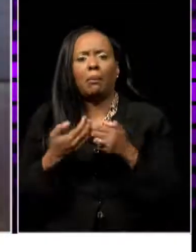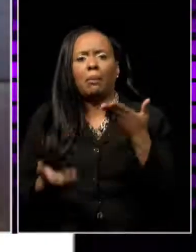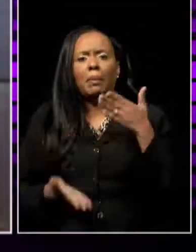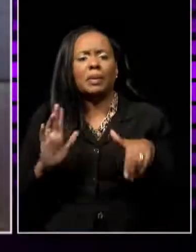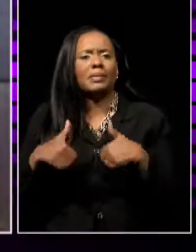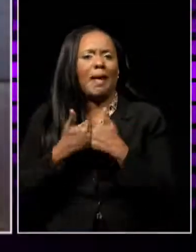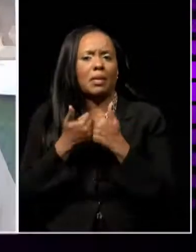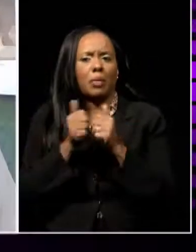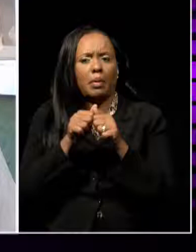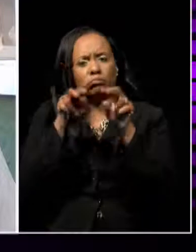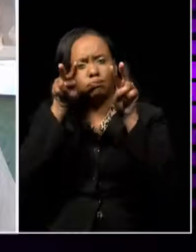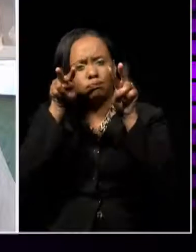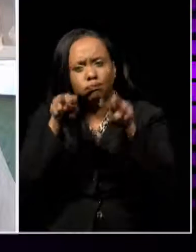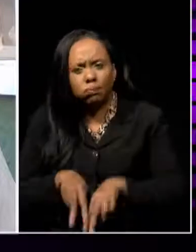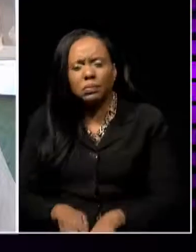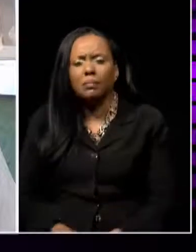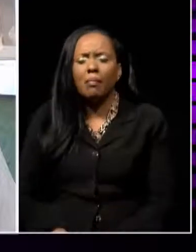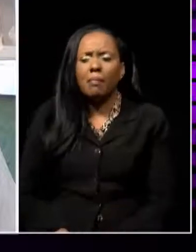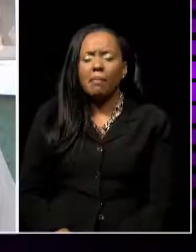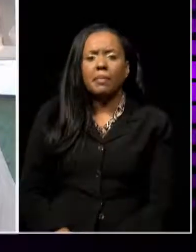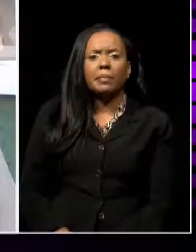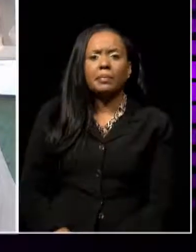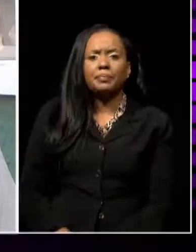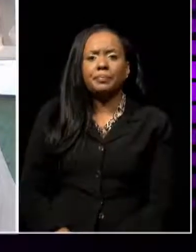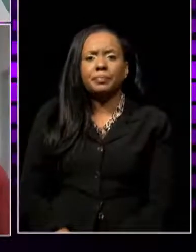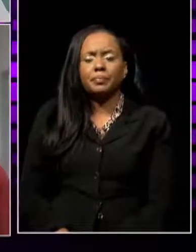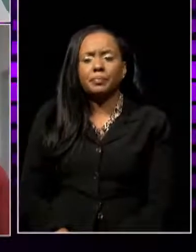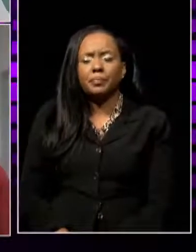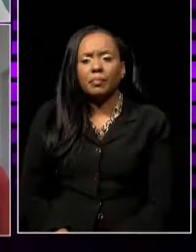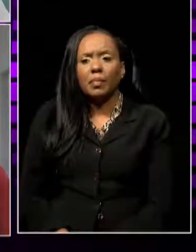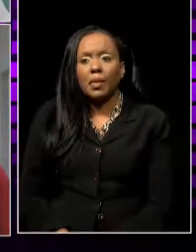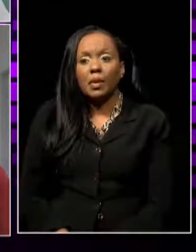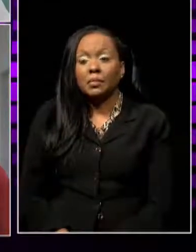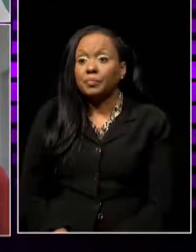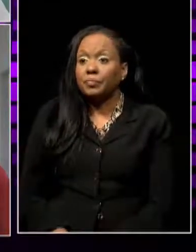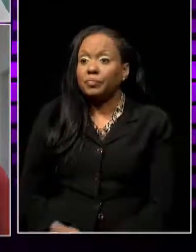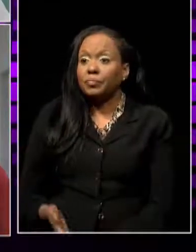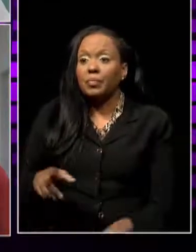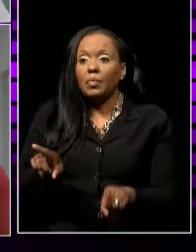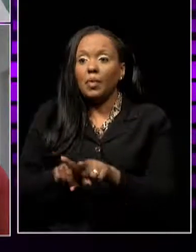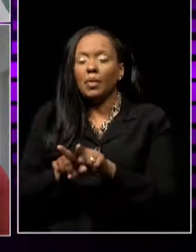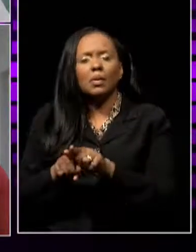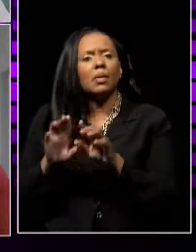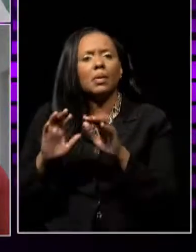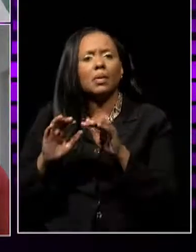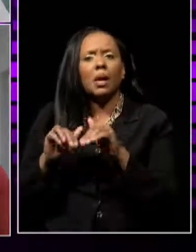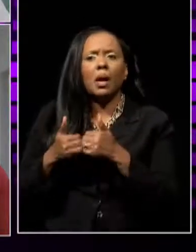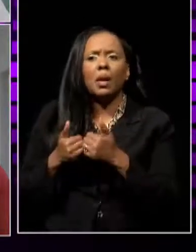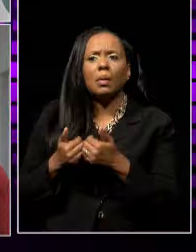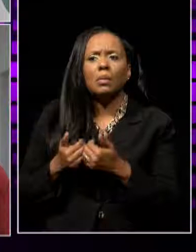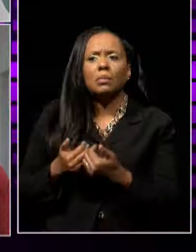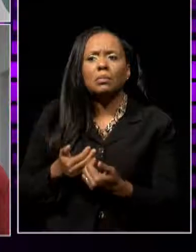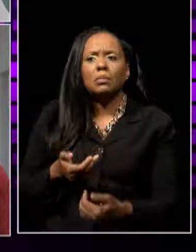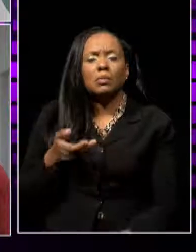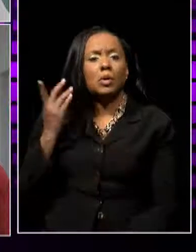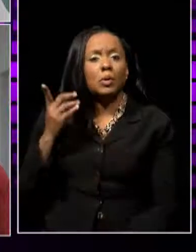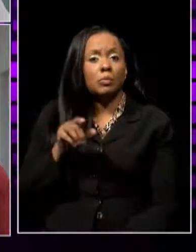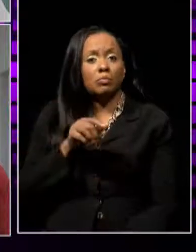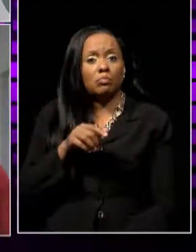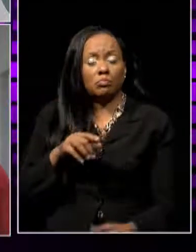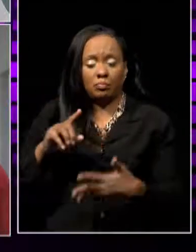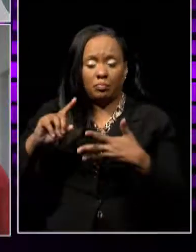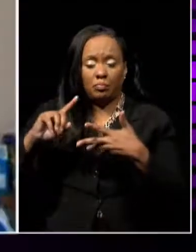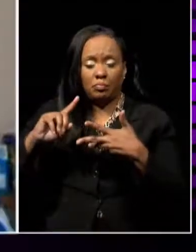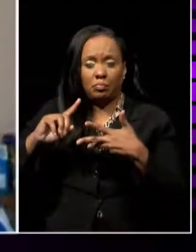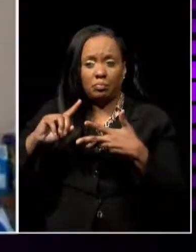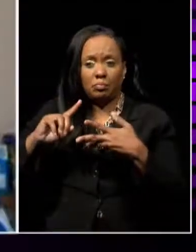Yes, and Ms. Fergus, what about you? How has this online teaching environment affected your not only physical well-being but